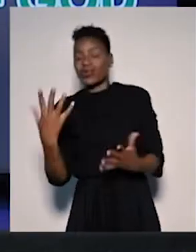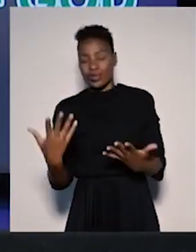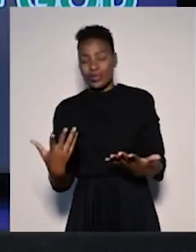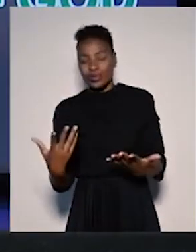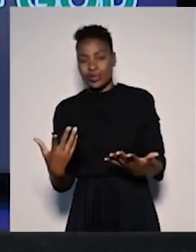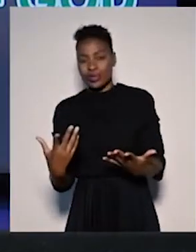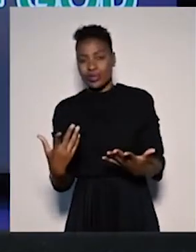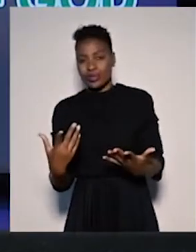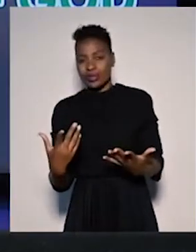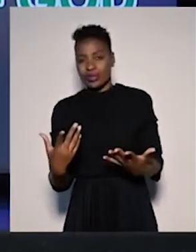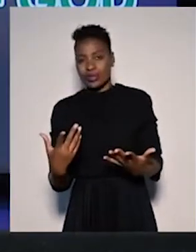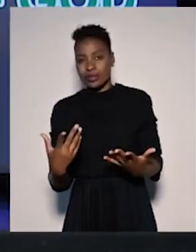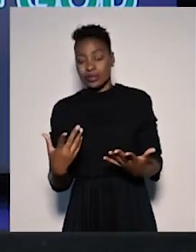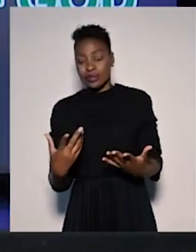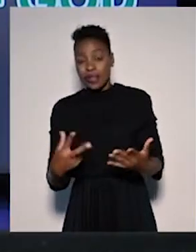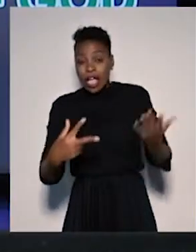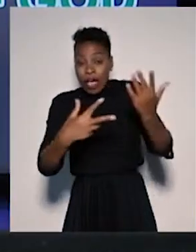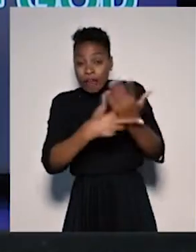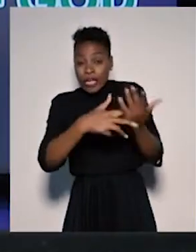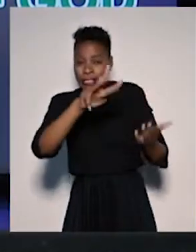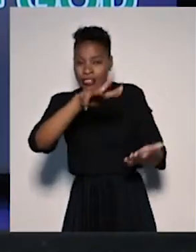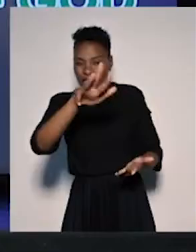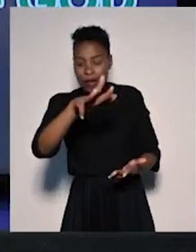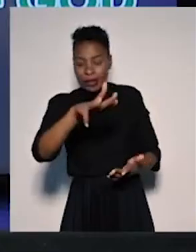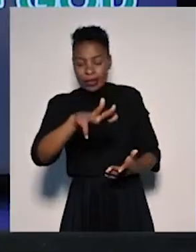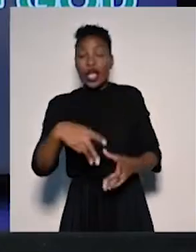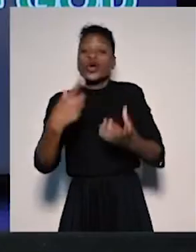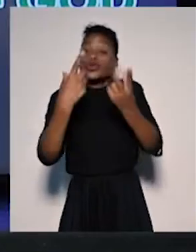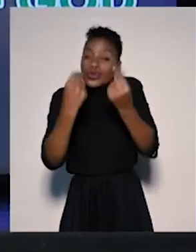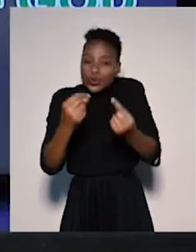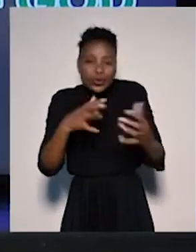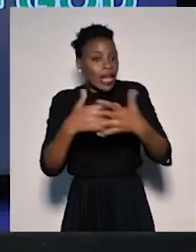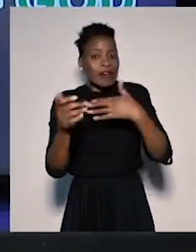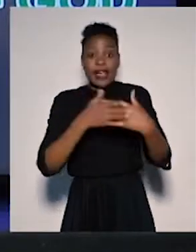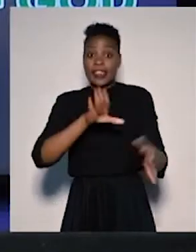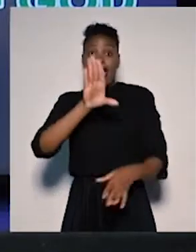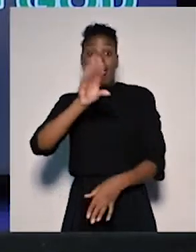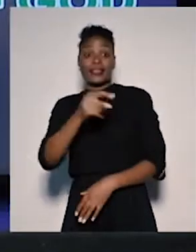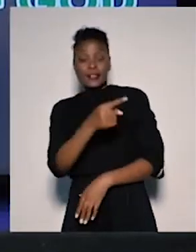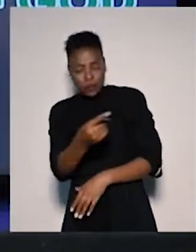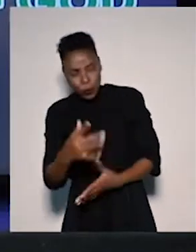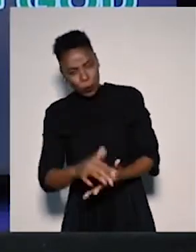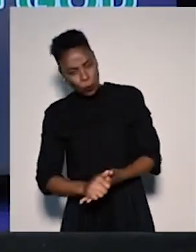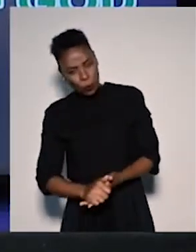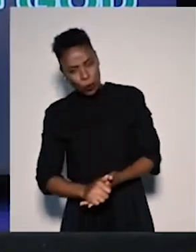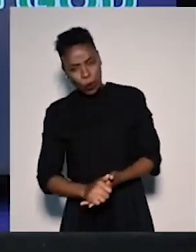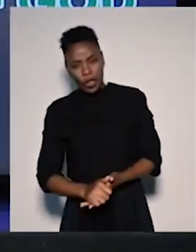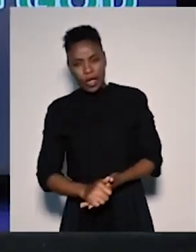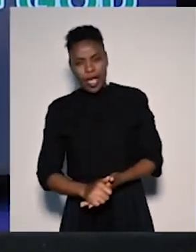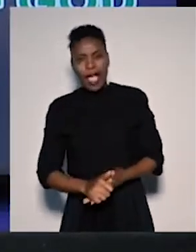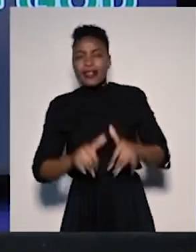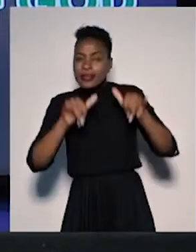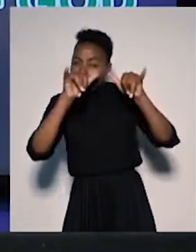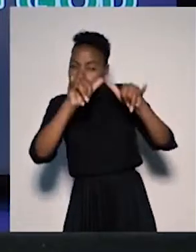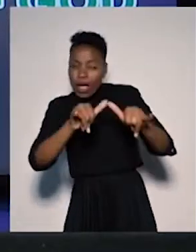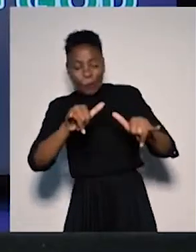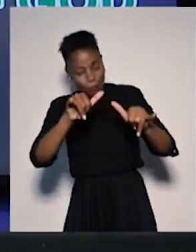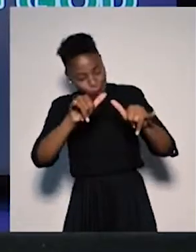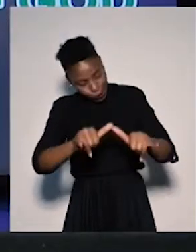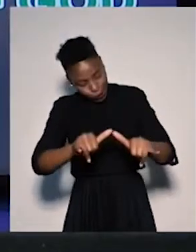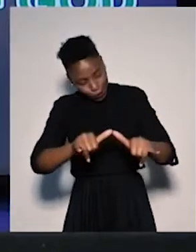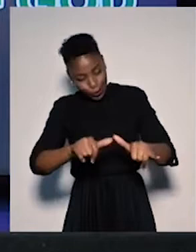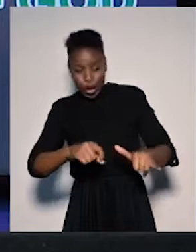treatment. Look at verse 9. Do as they ask. So God is yielding to the people's